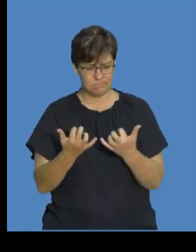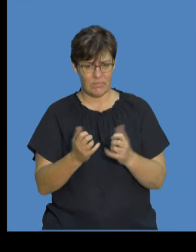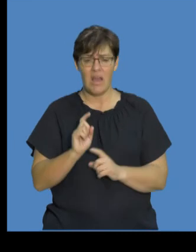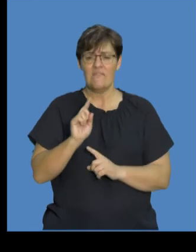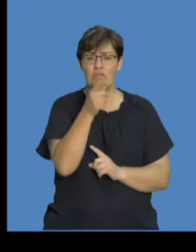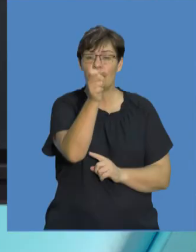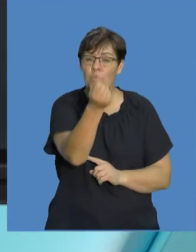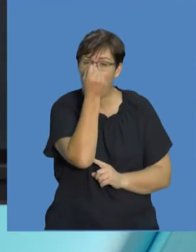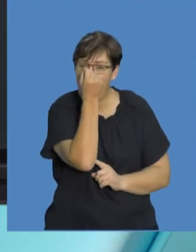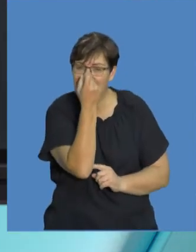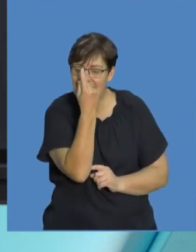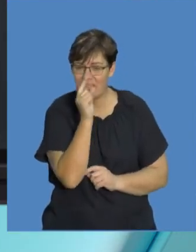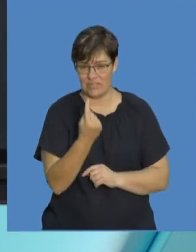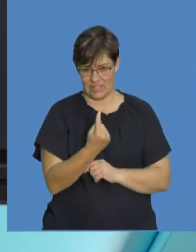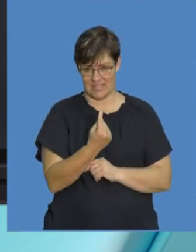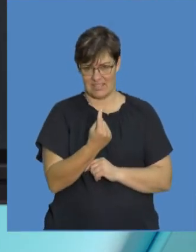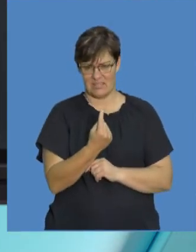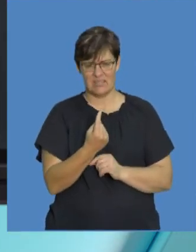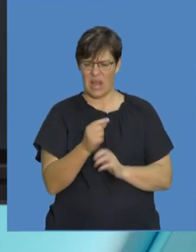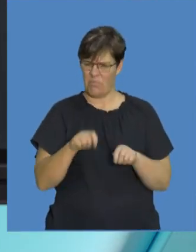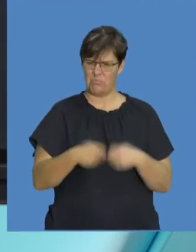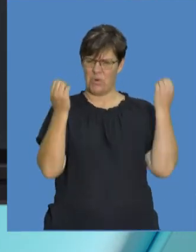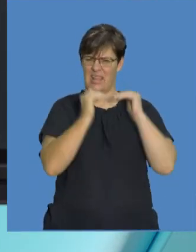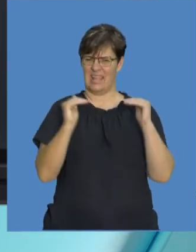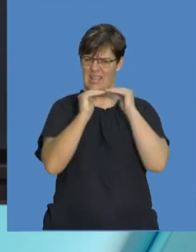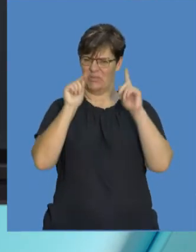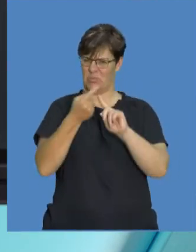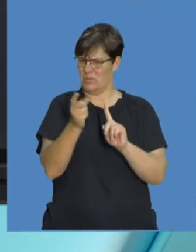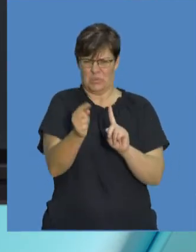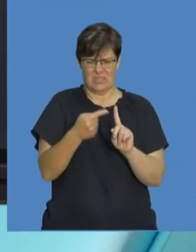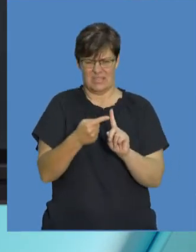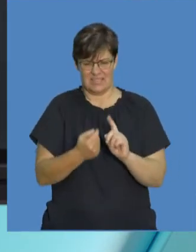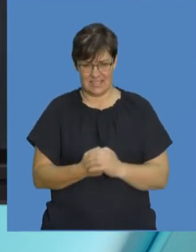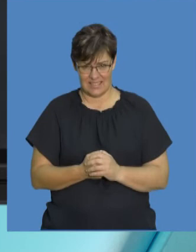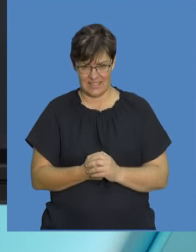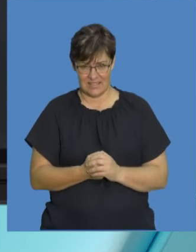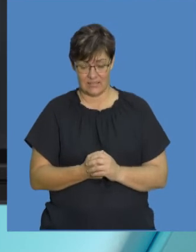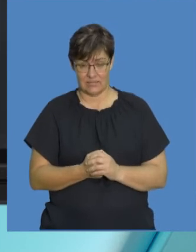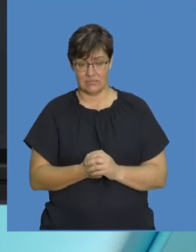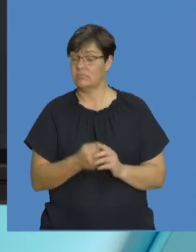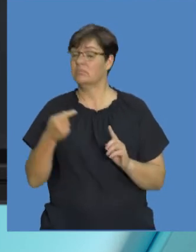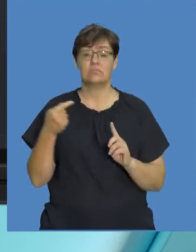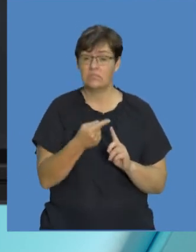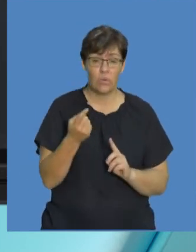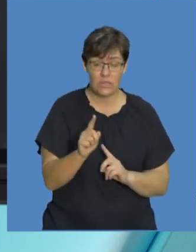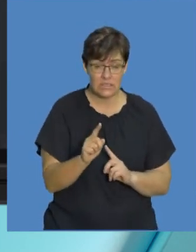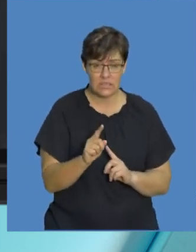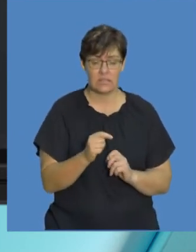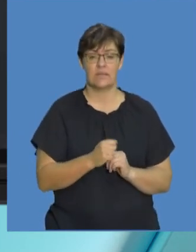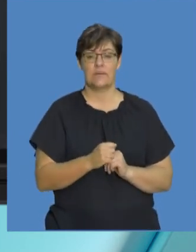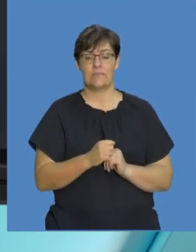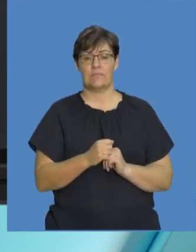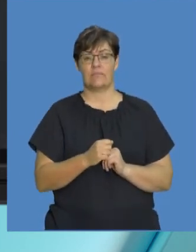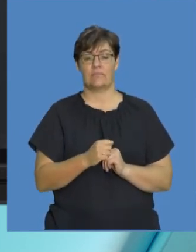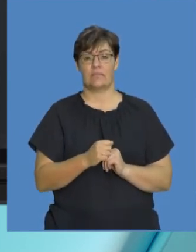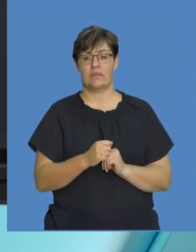into the calculation, let us first understand what is the break-even point. The break-even point